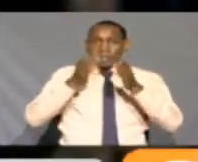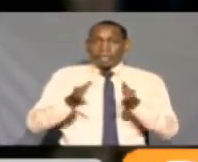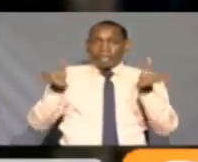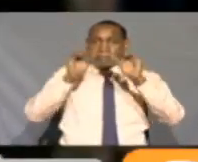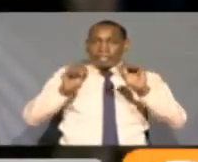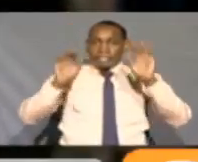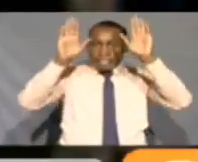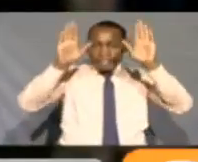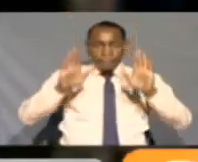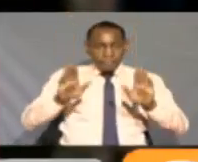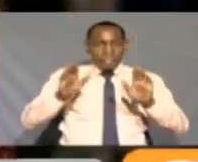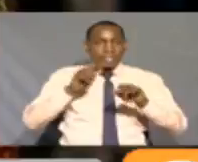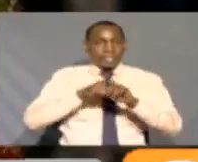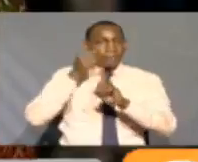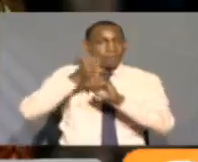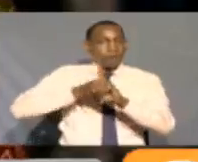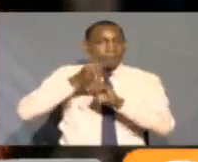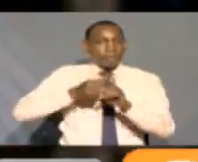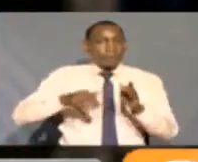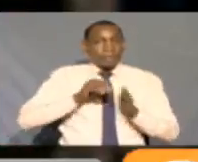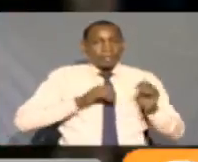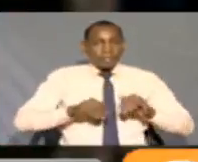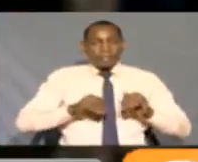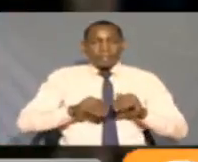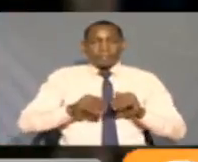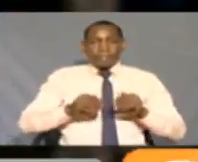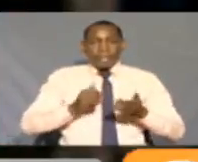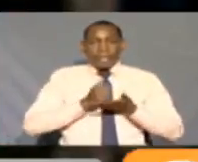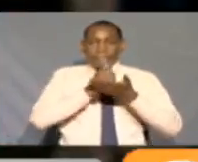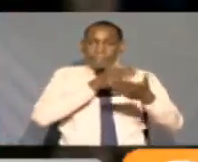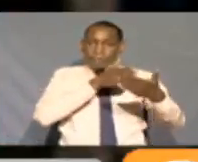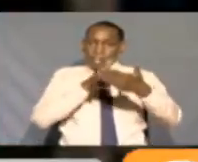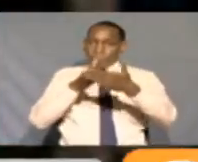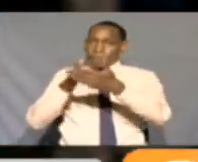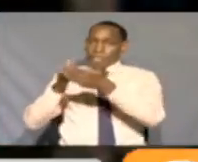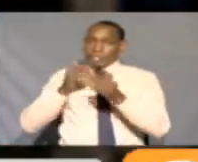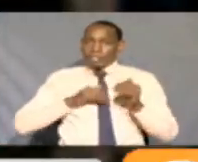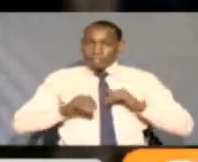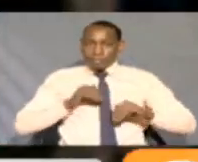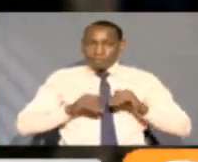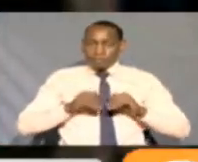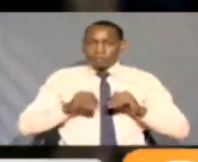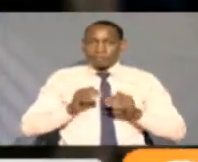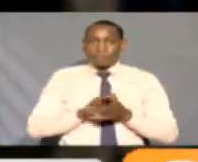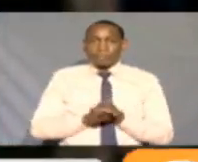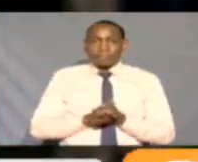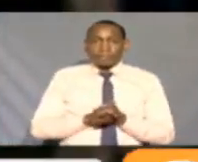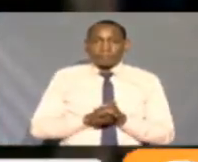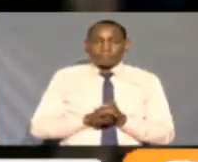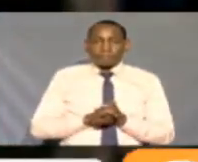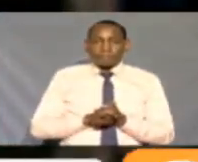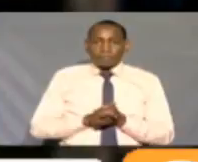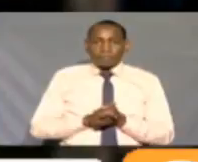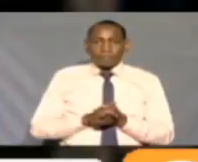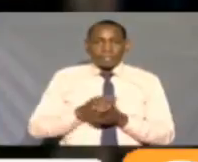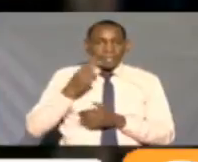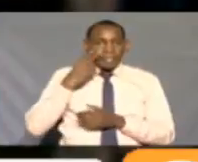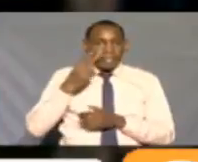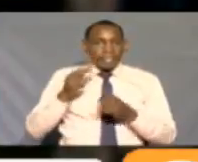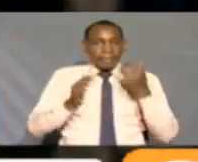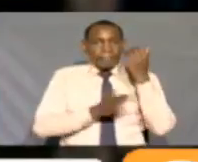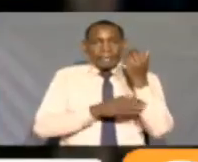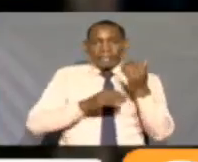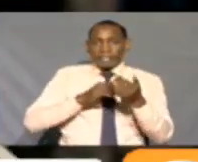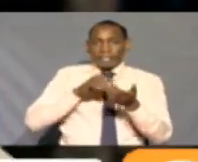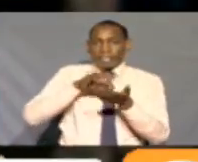key in the fight of corruption, actually in preventing corruption, are vacating office. And we've seen a very bad trend with the